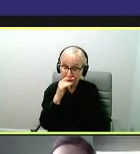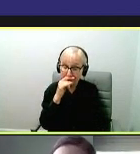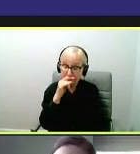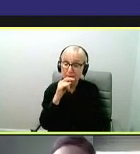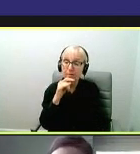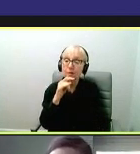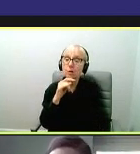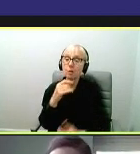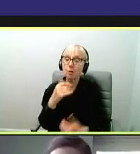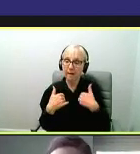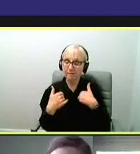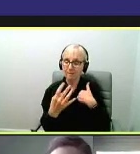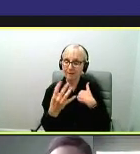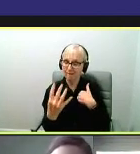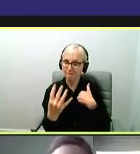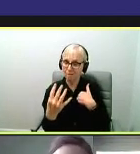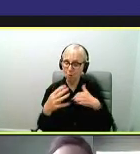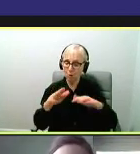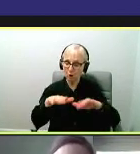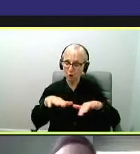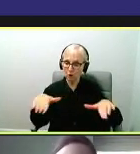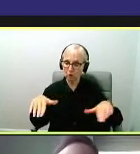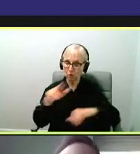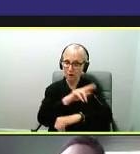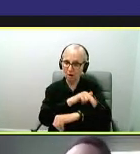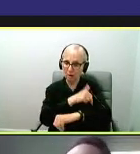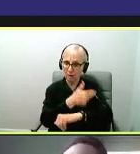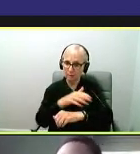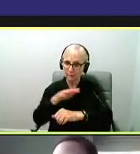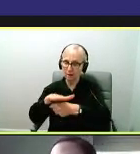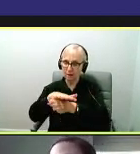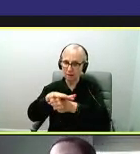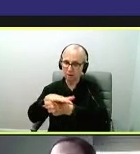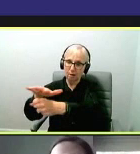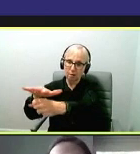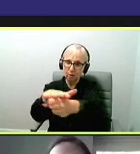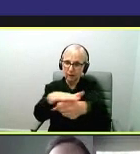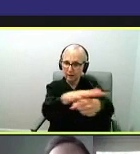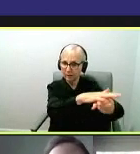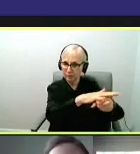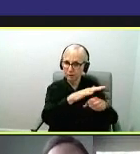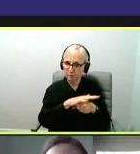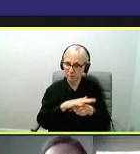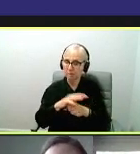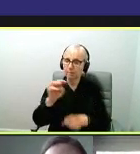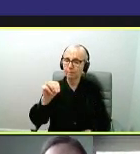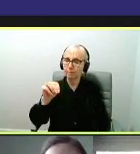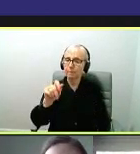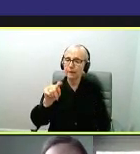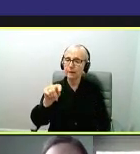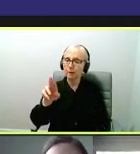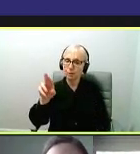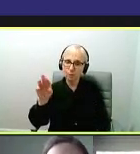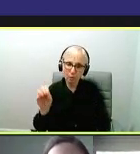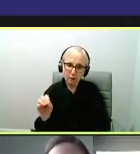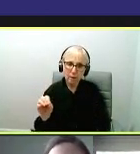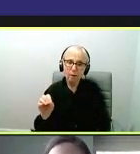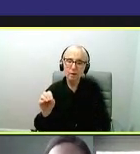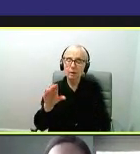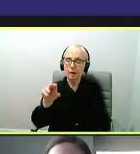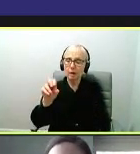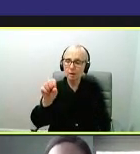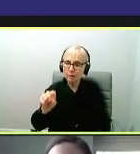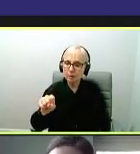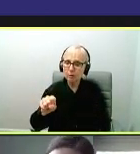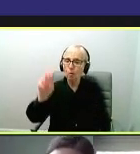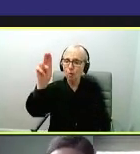4 Children's Hospital locations across kind of the metro area. So that includes Anschutz, Colorado Springs, the North